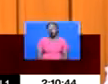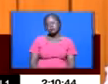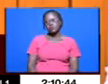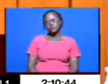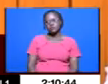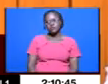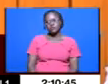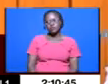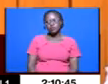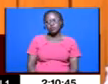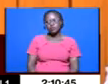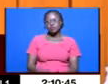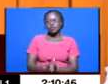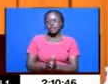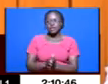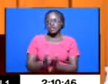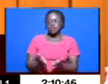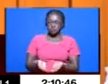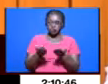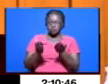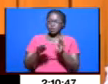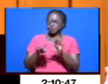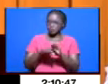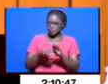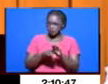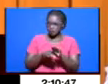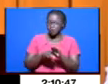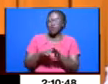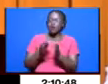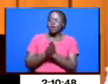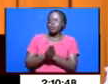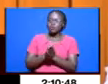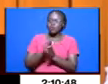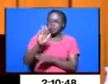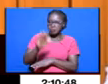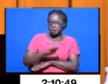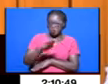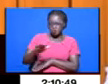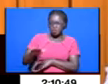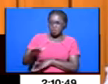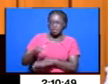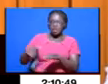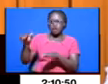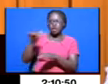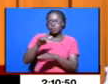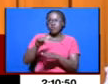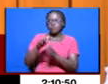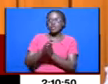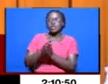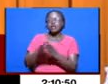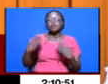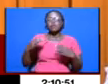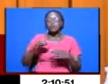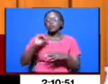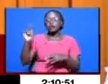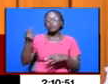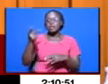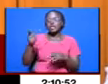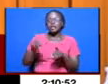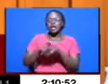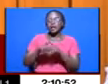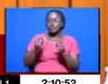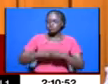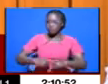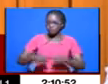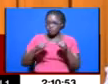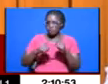effect of elevating the members of National Assembly above the people of Kenya as sovereigns. The court, consisting